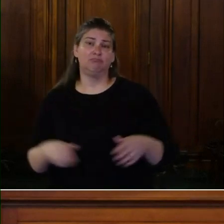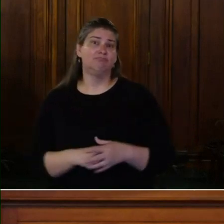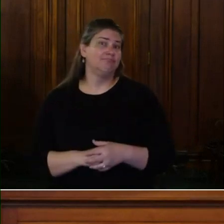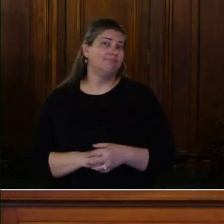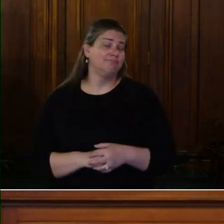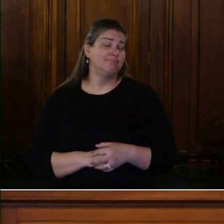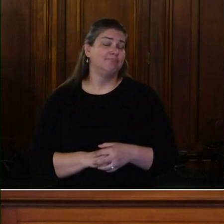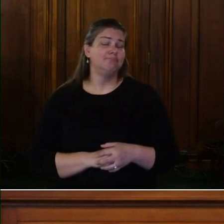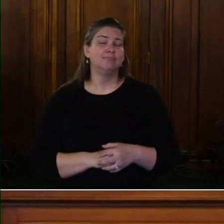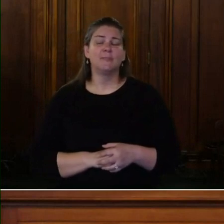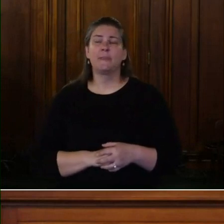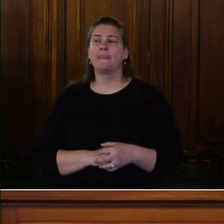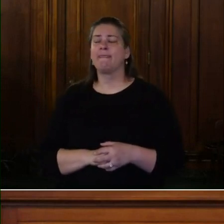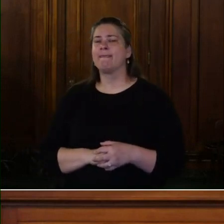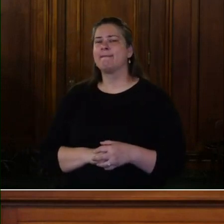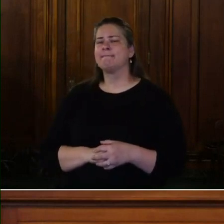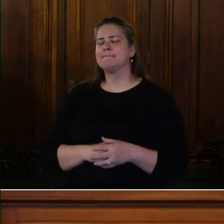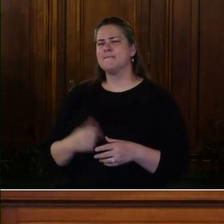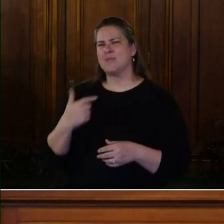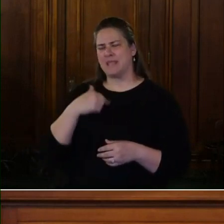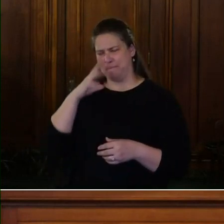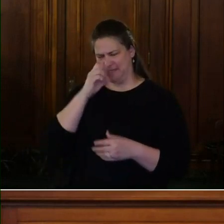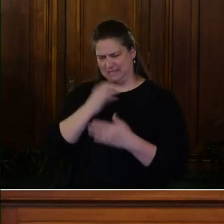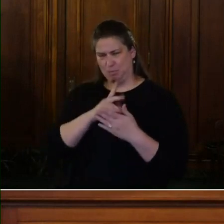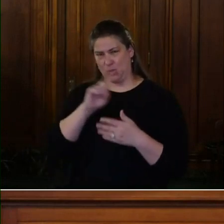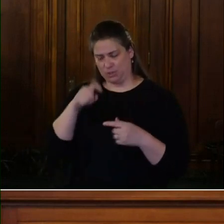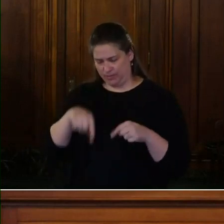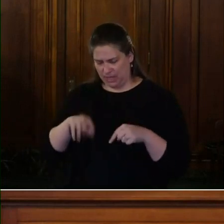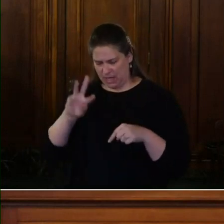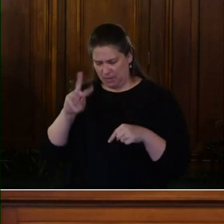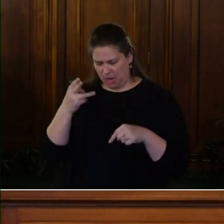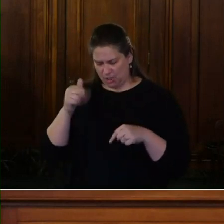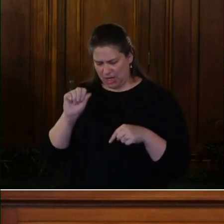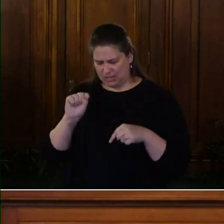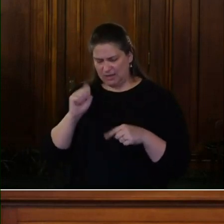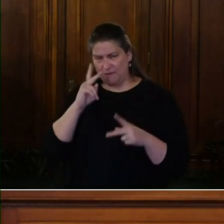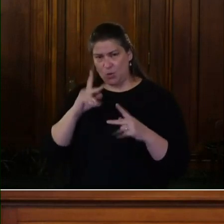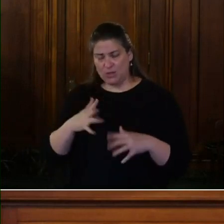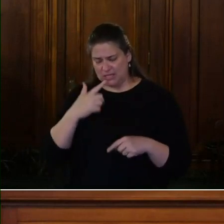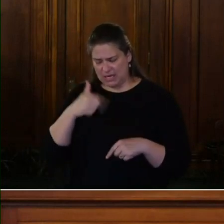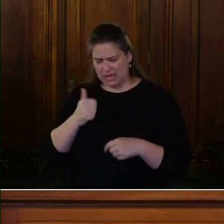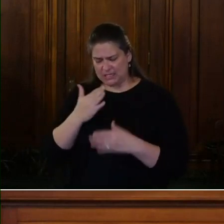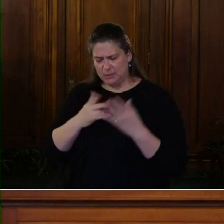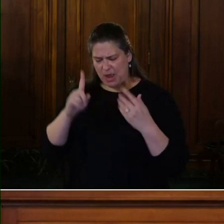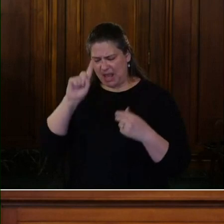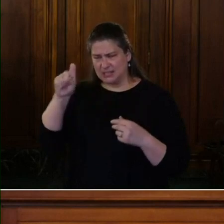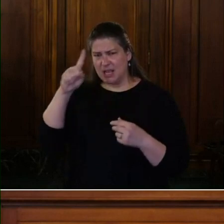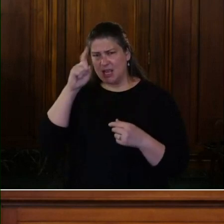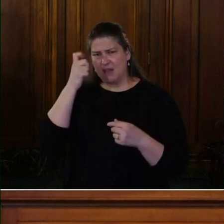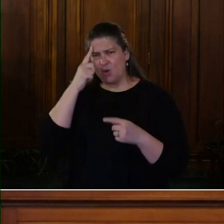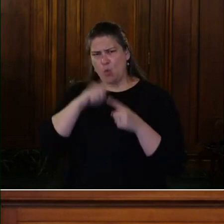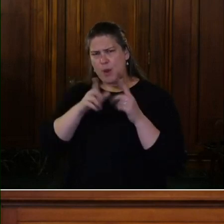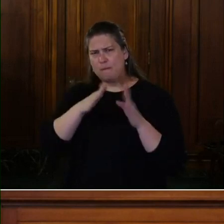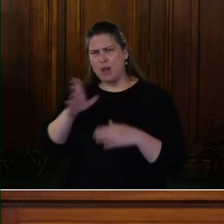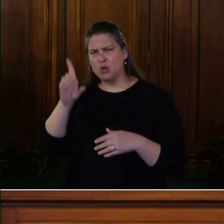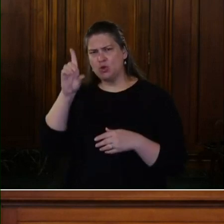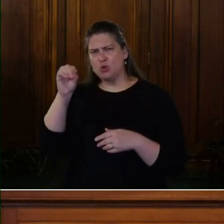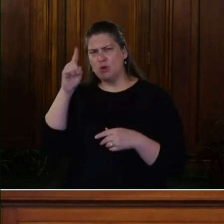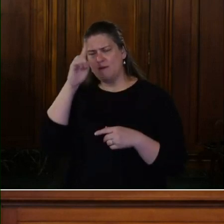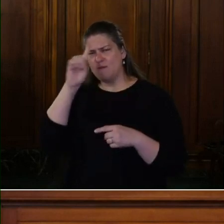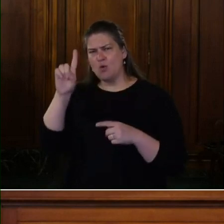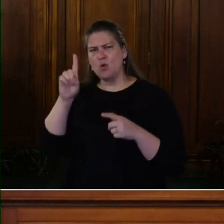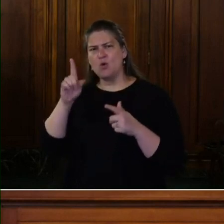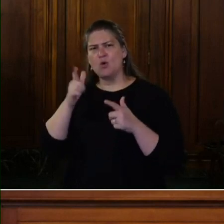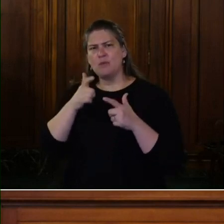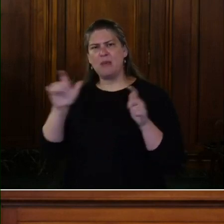I was missing some of these questions from a WHAS viewer. Can someone ask the governor what he plans to do for the mass evictions that are